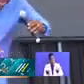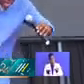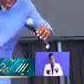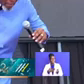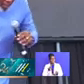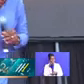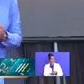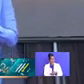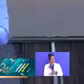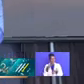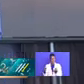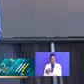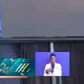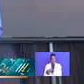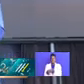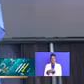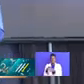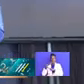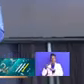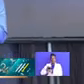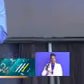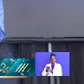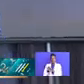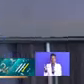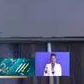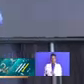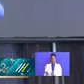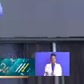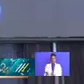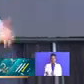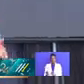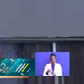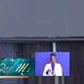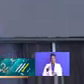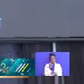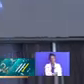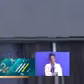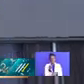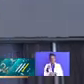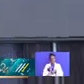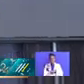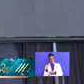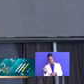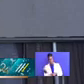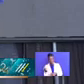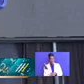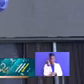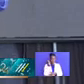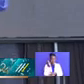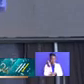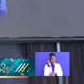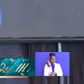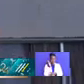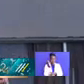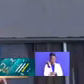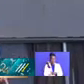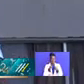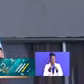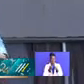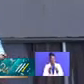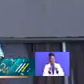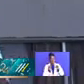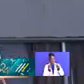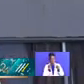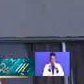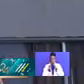she has put this wooden God so every time she wake up from sleep she will